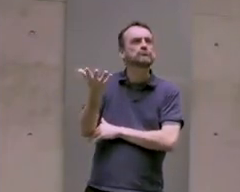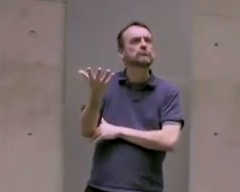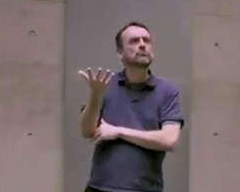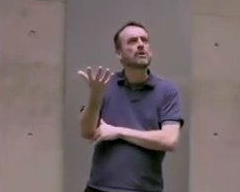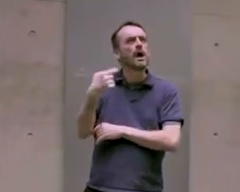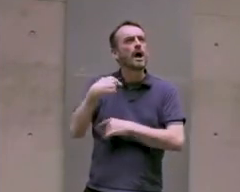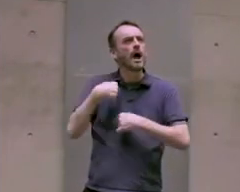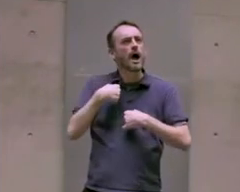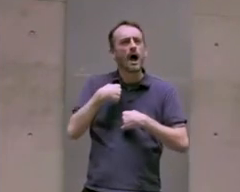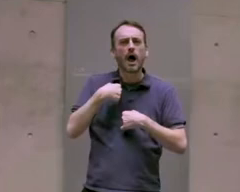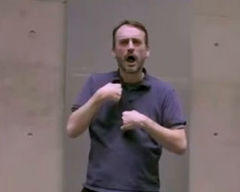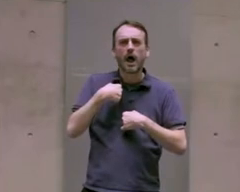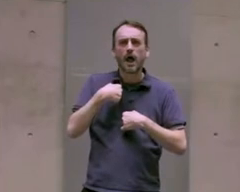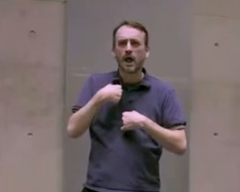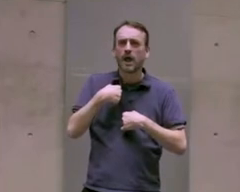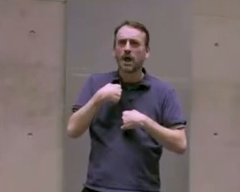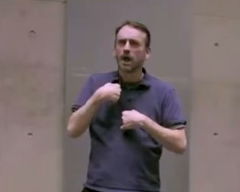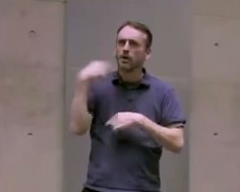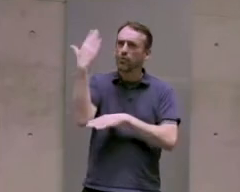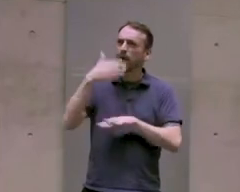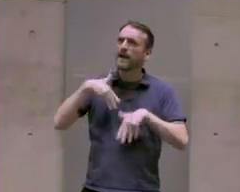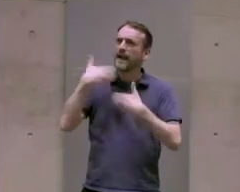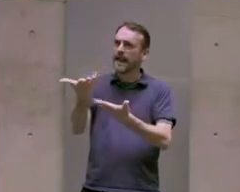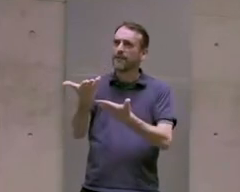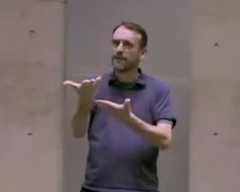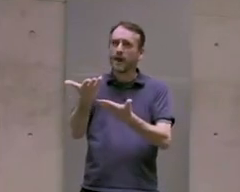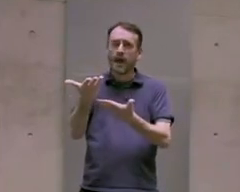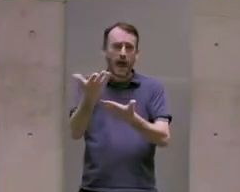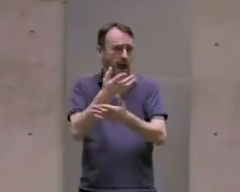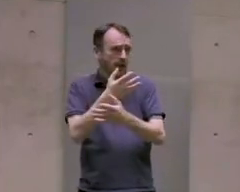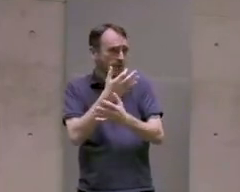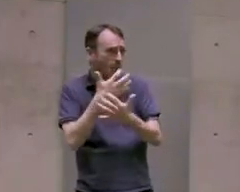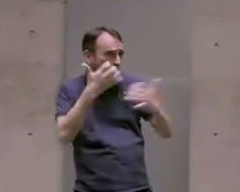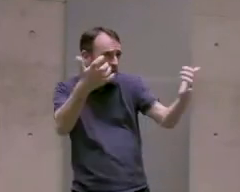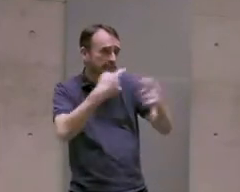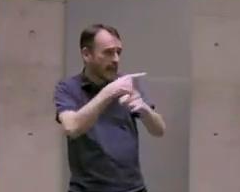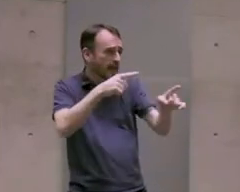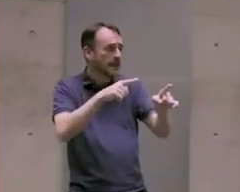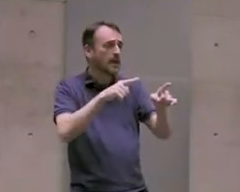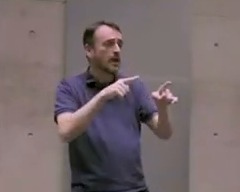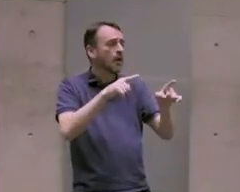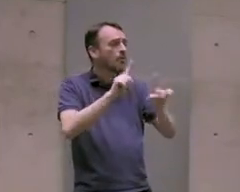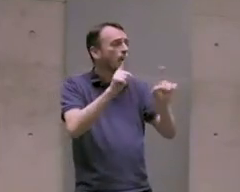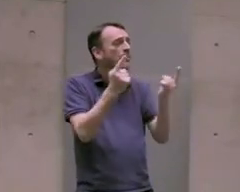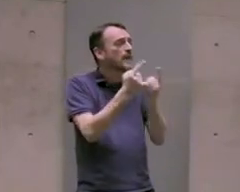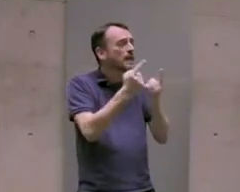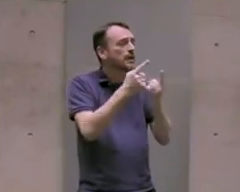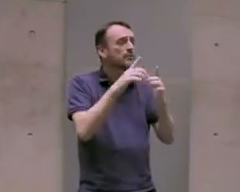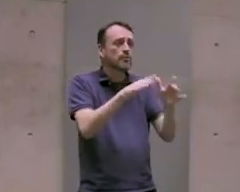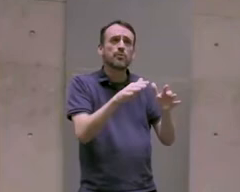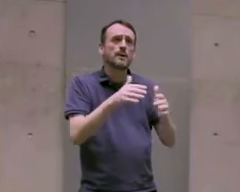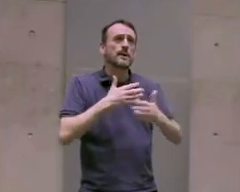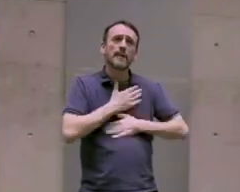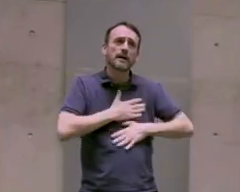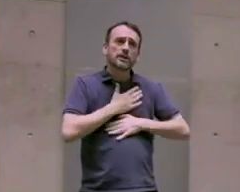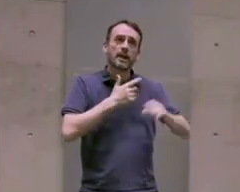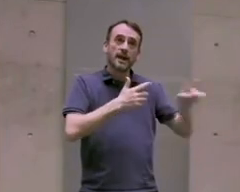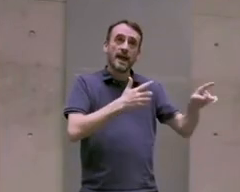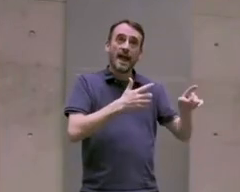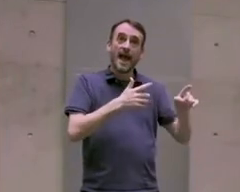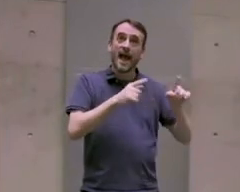like the same thing I just said and kind of think about the thing you love and you're most passionate about. And then behind me, I'd put up Darth Vader,